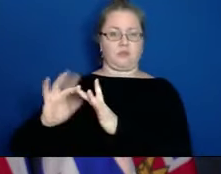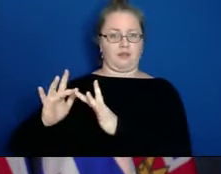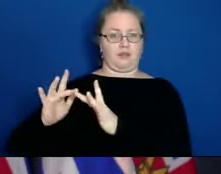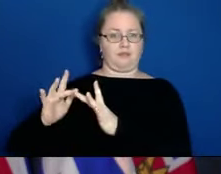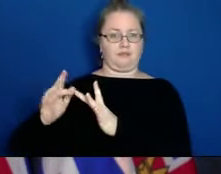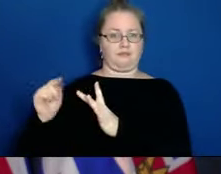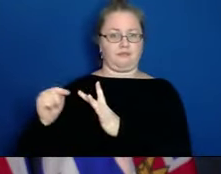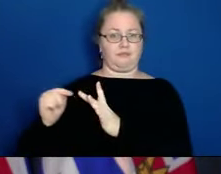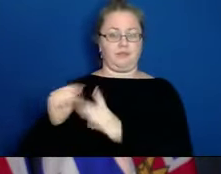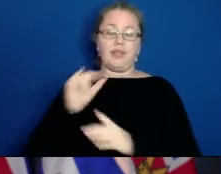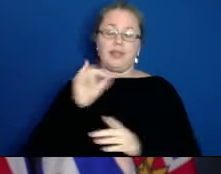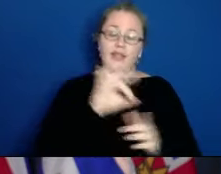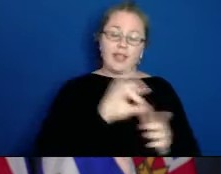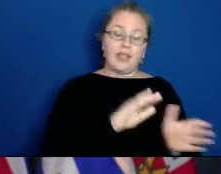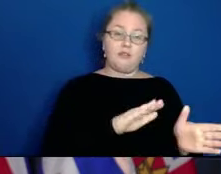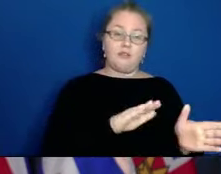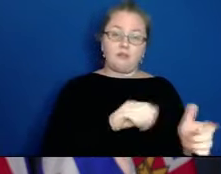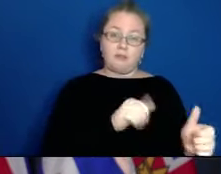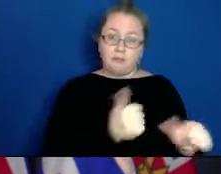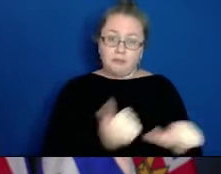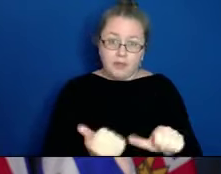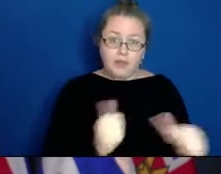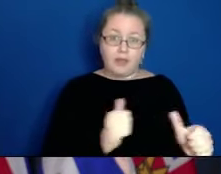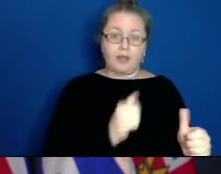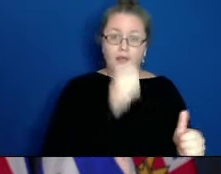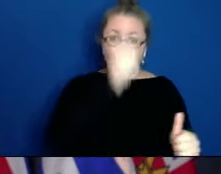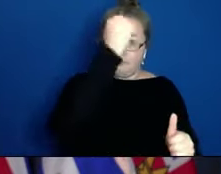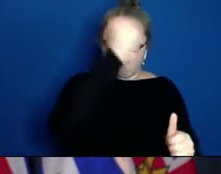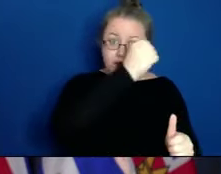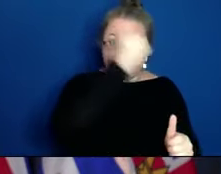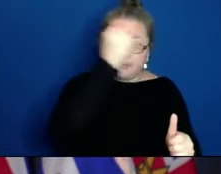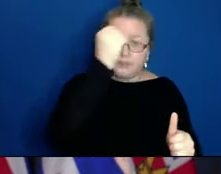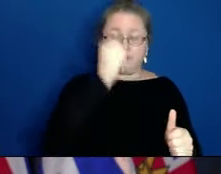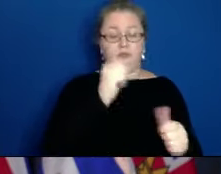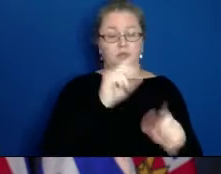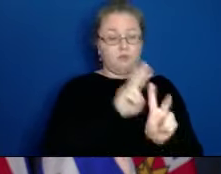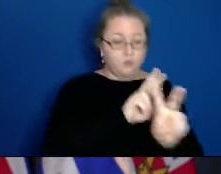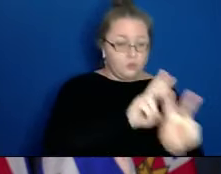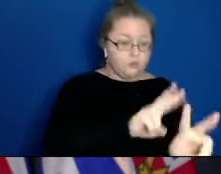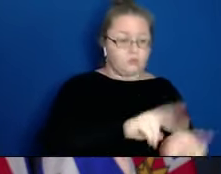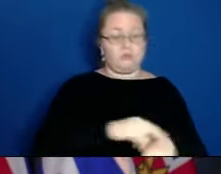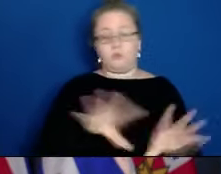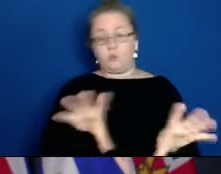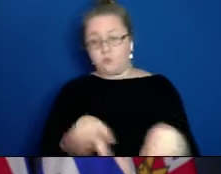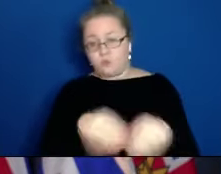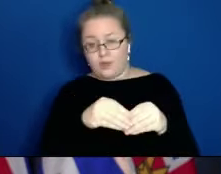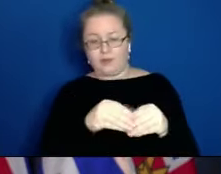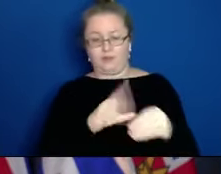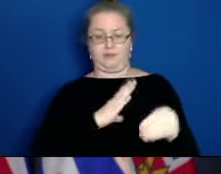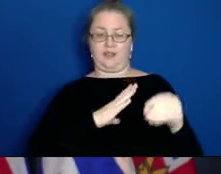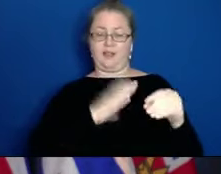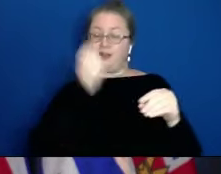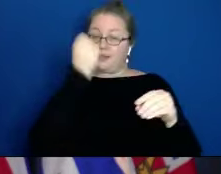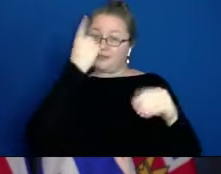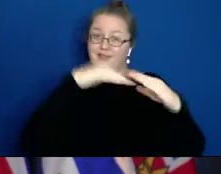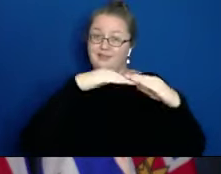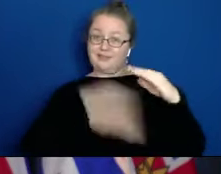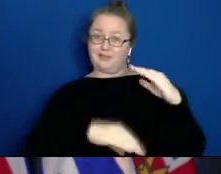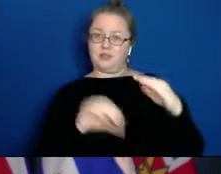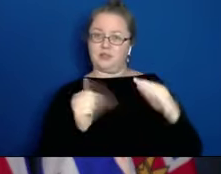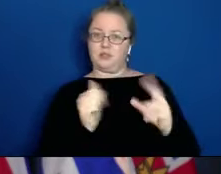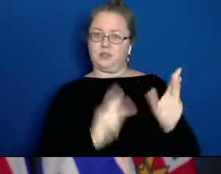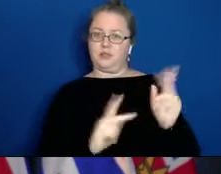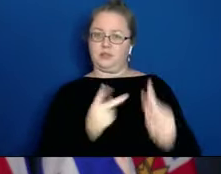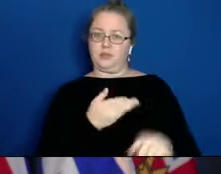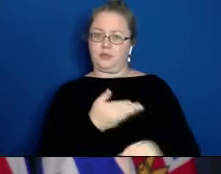maximum of 10 people can be, but where there's no associated receptions. When we ask people to travel for essential